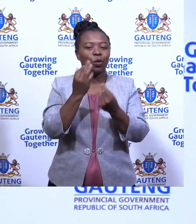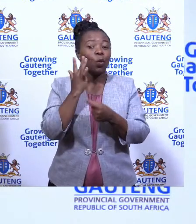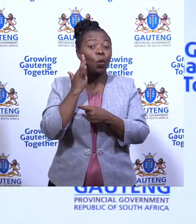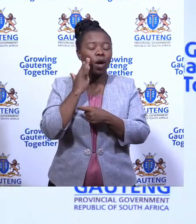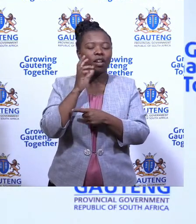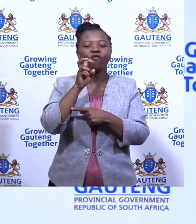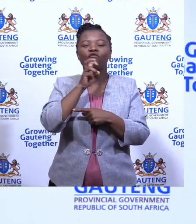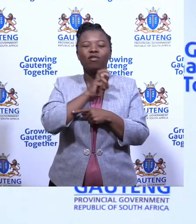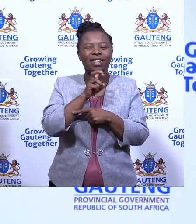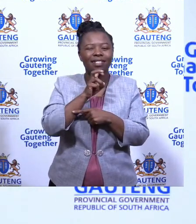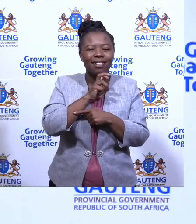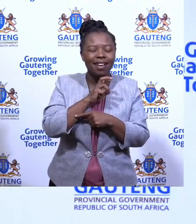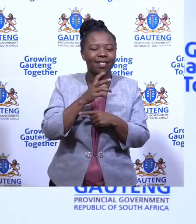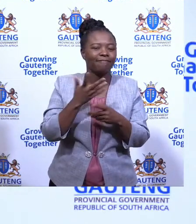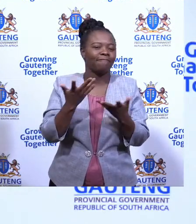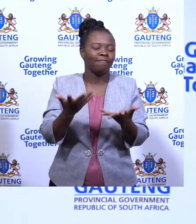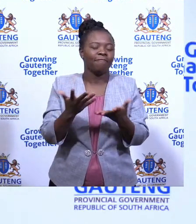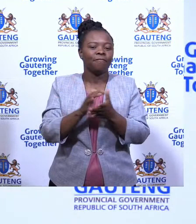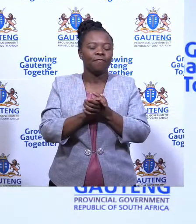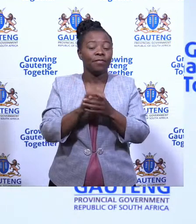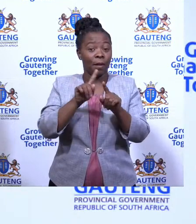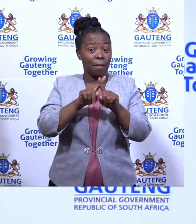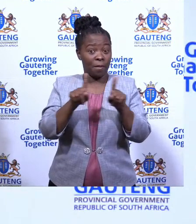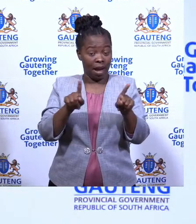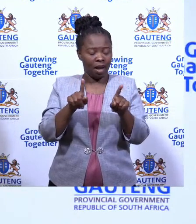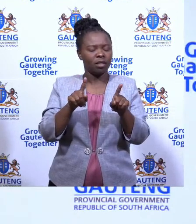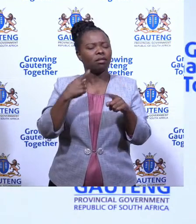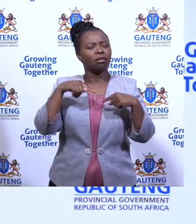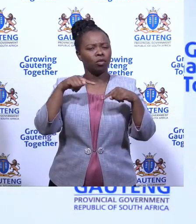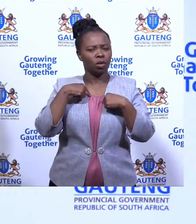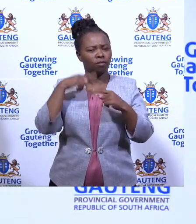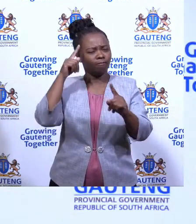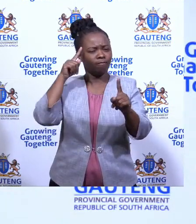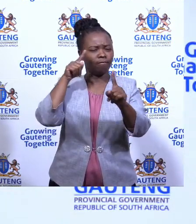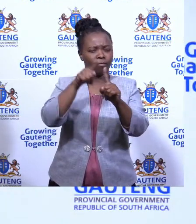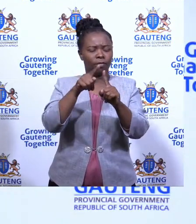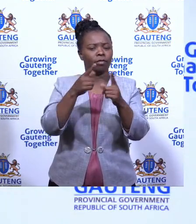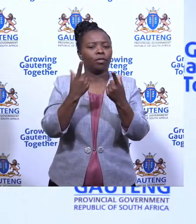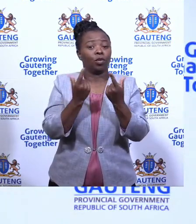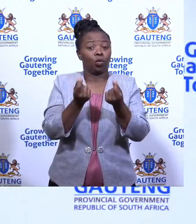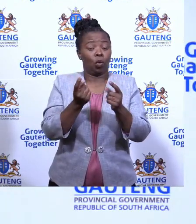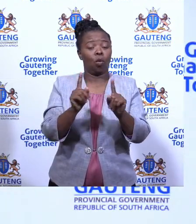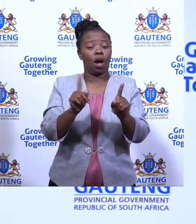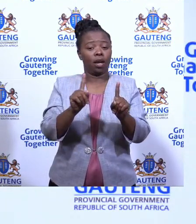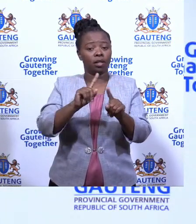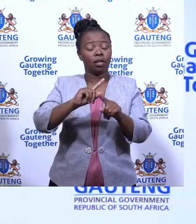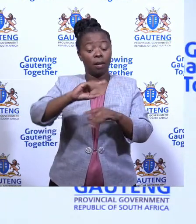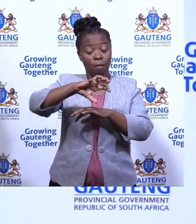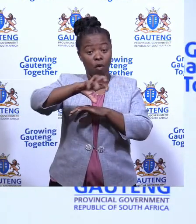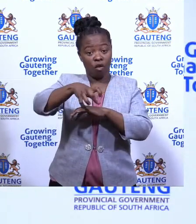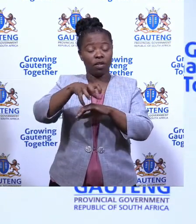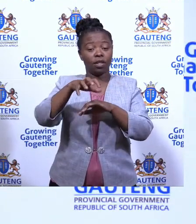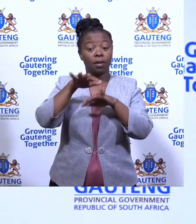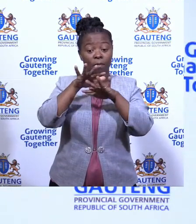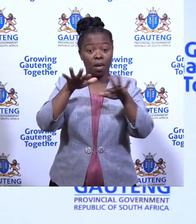on Fridays. But we want to make sure that we keep the people of our province informed